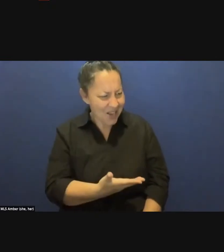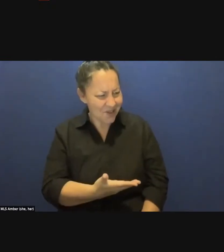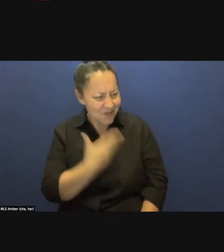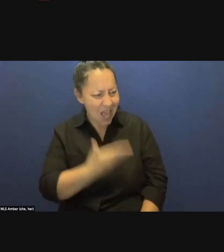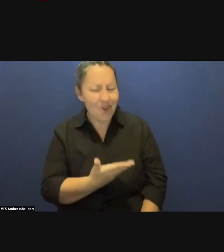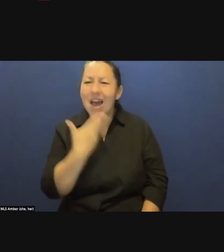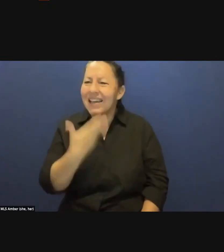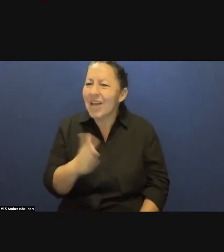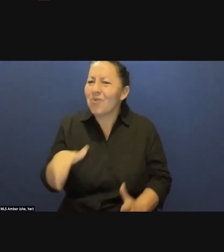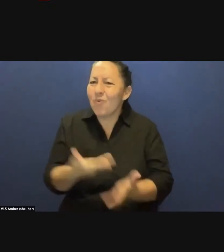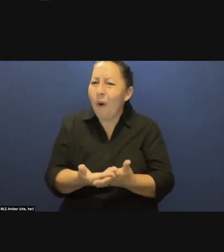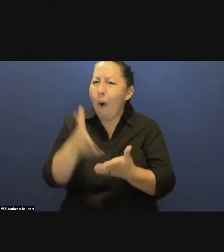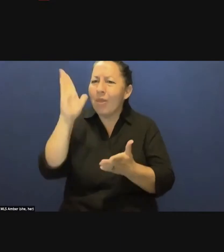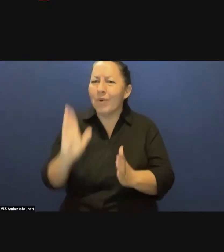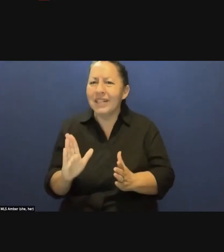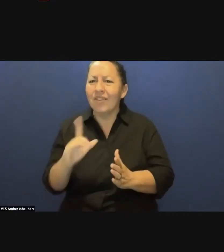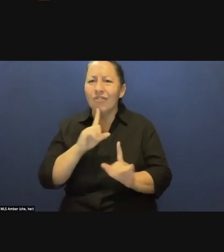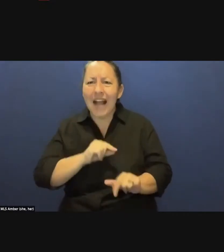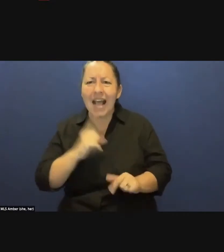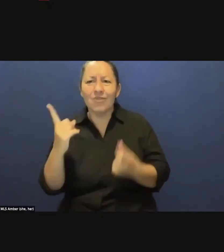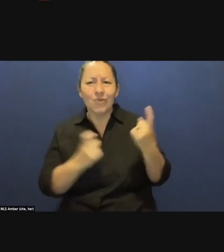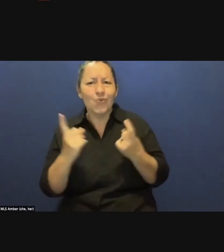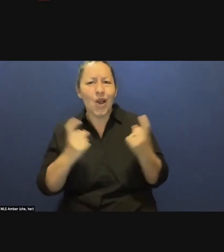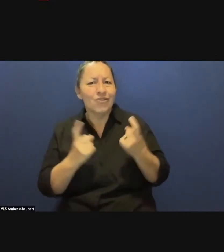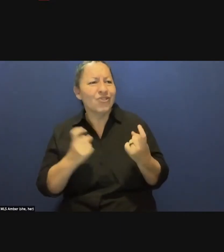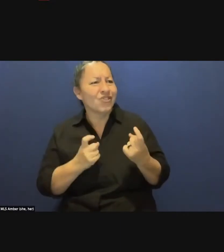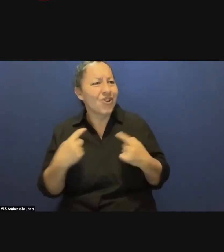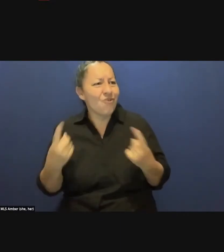the questions that have been put to them in the chat box.